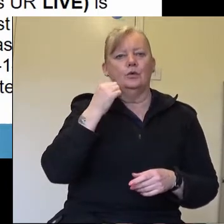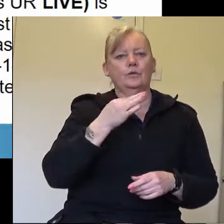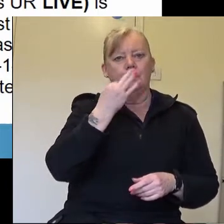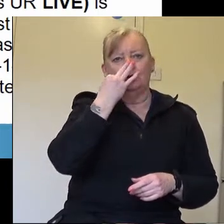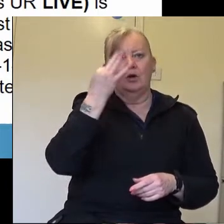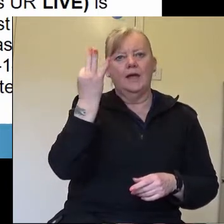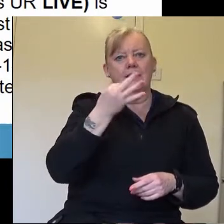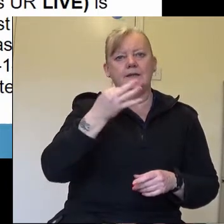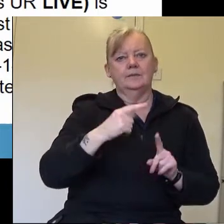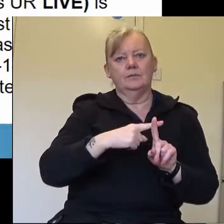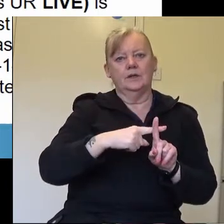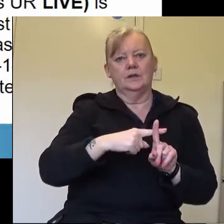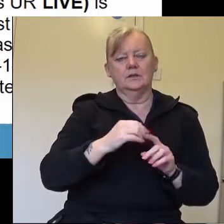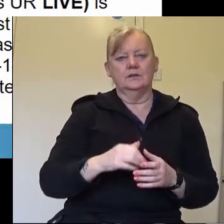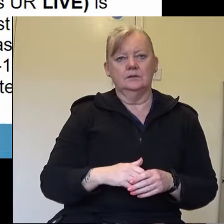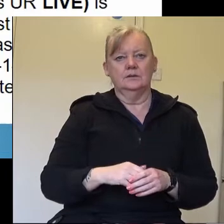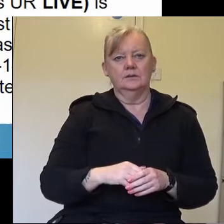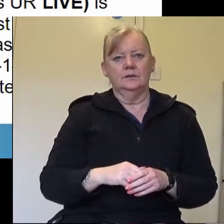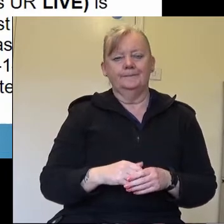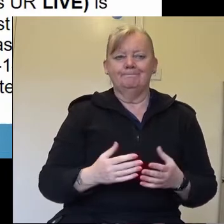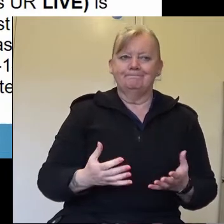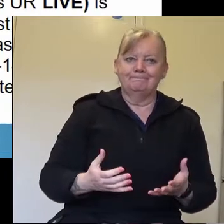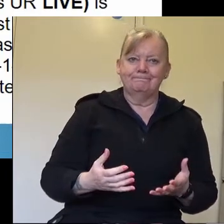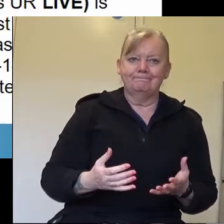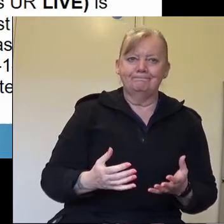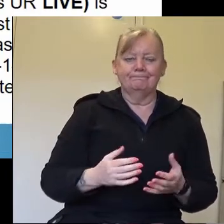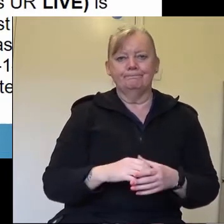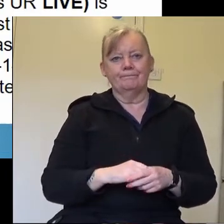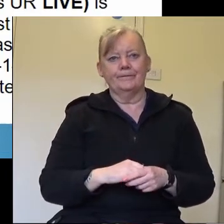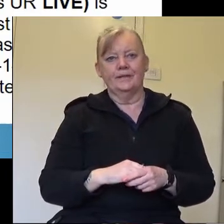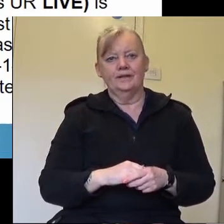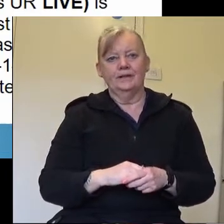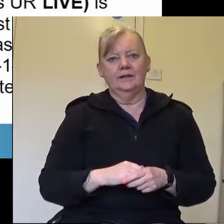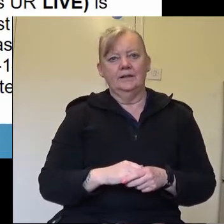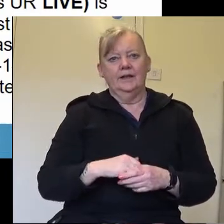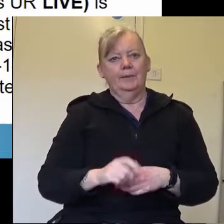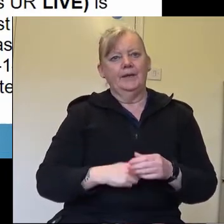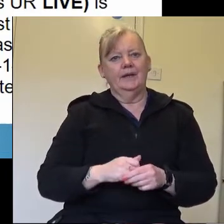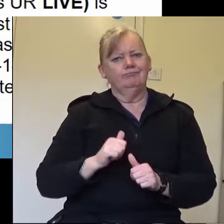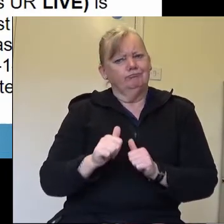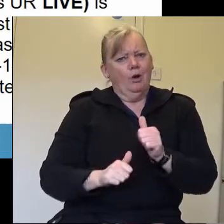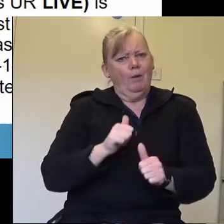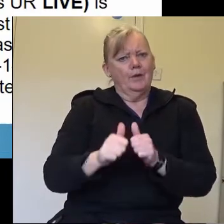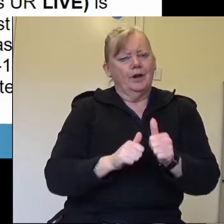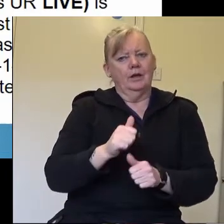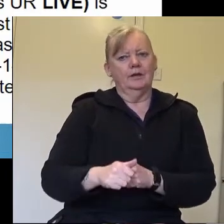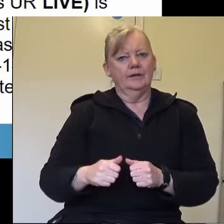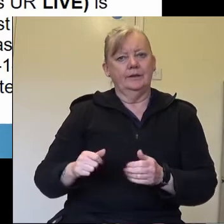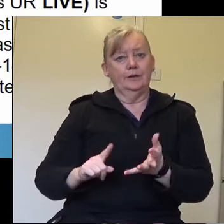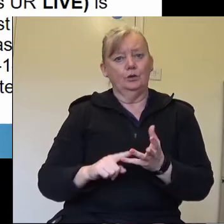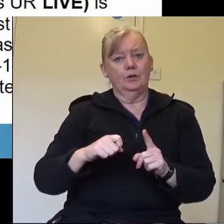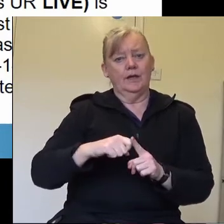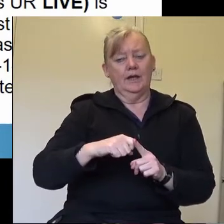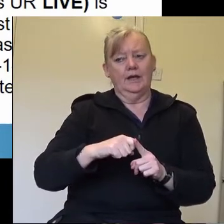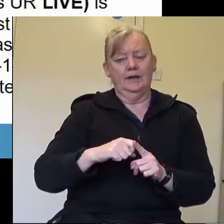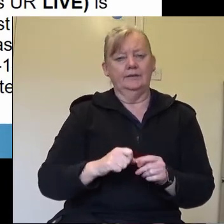or driving license next to it to prove you're 18 plus. Unfortunately, it became very popular with